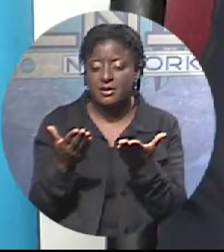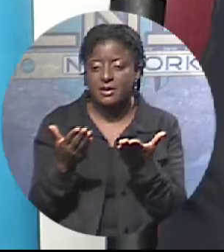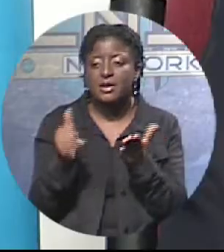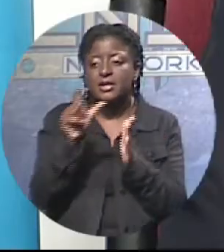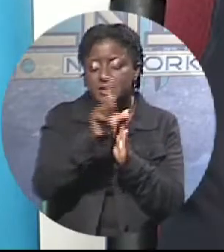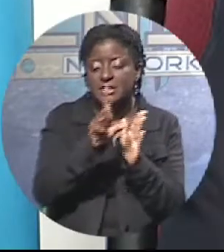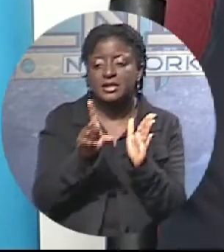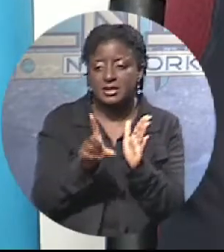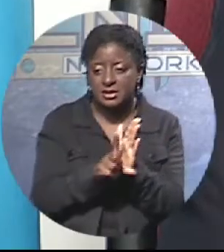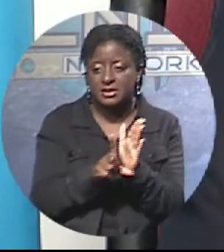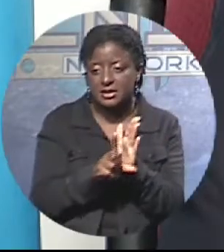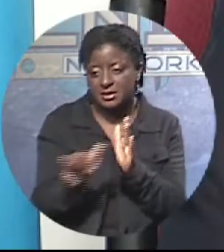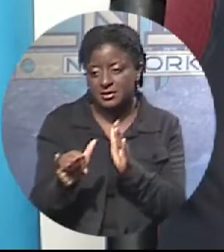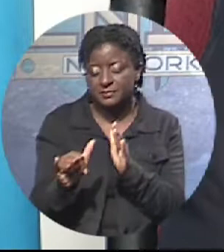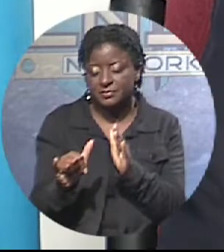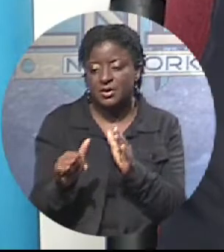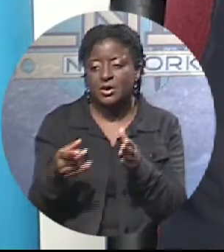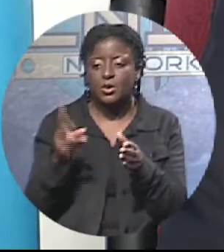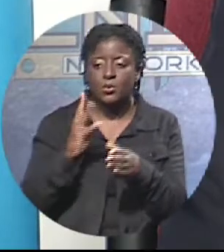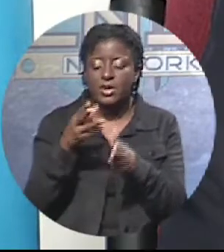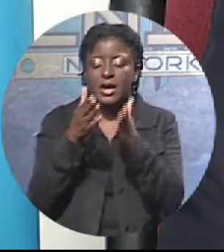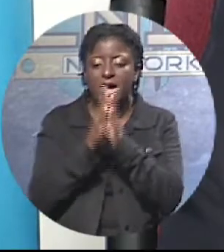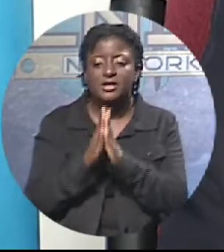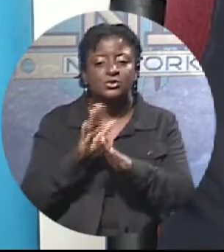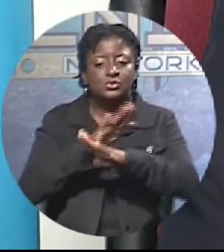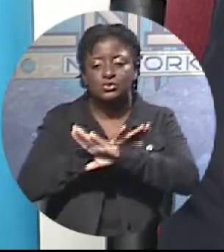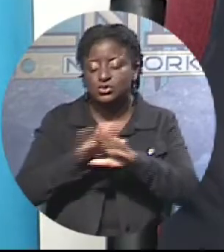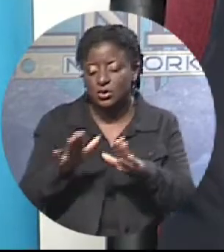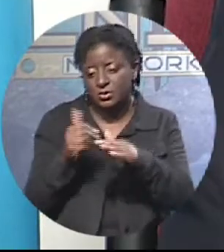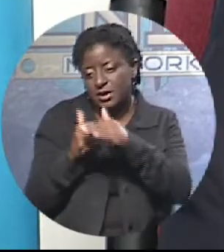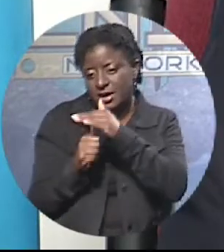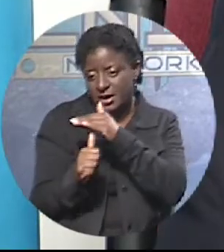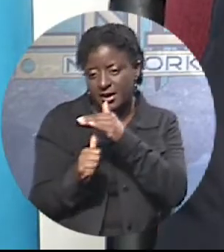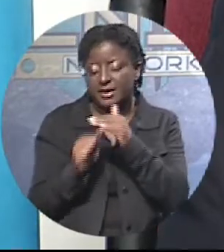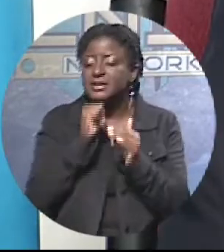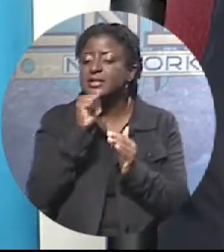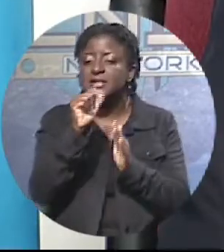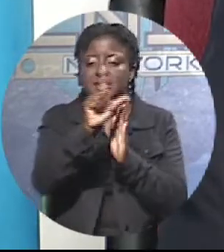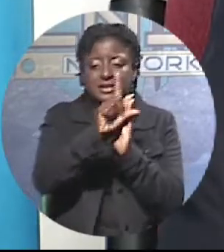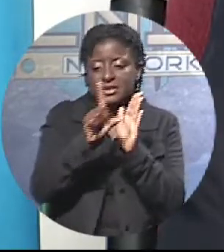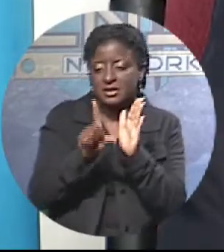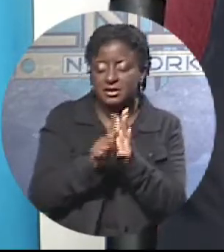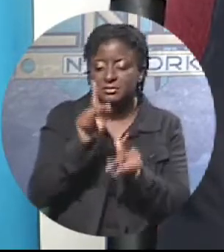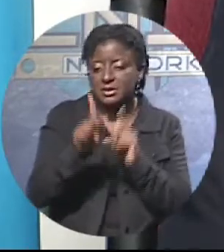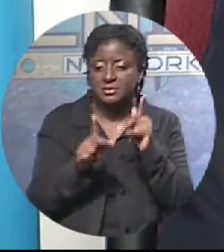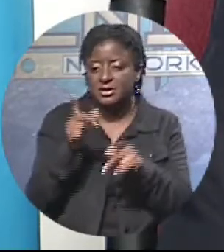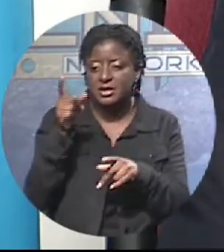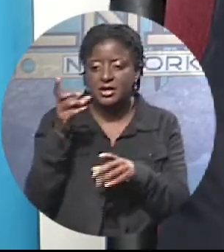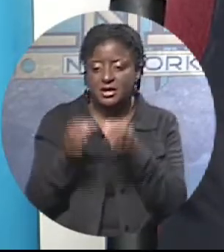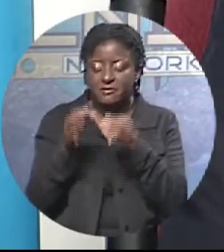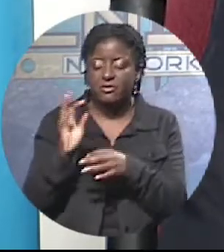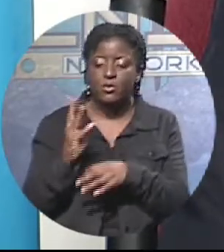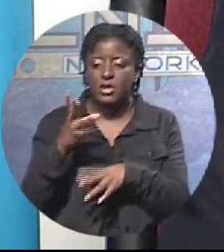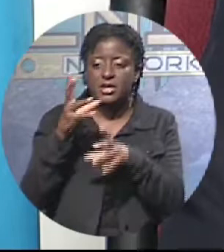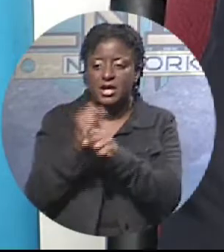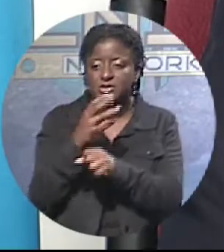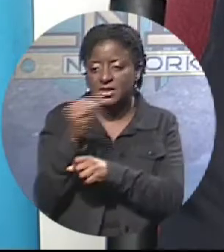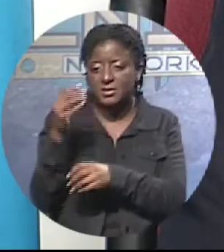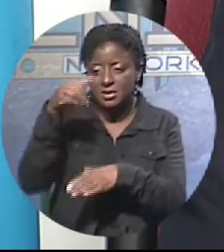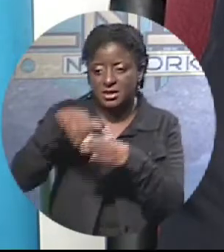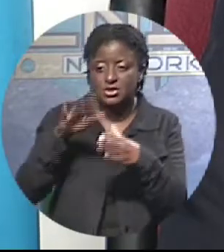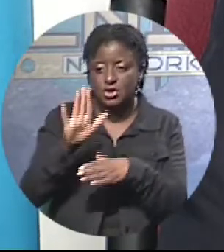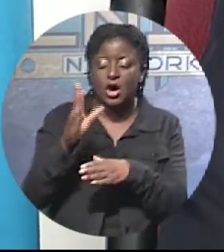illegal migrants, because again, if we catch them in your homes, you're harboring them, hiding them away from us, we